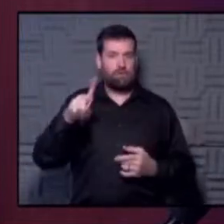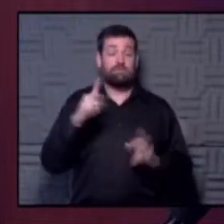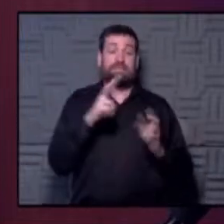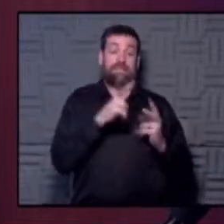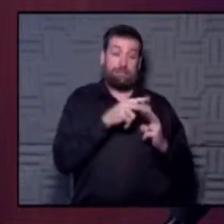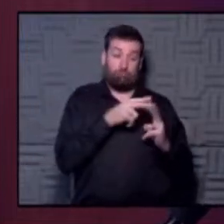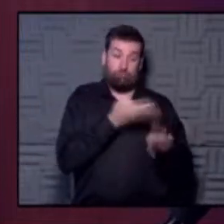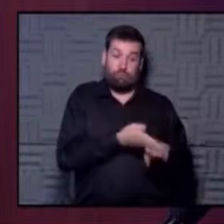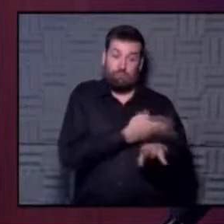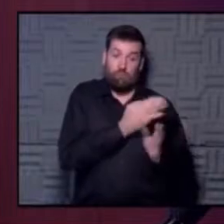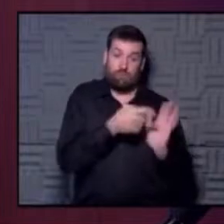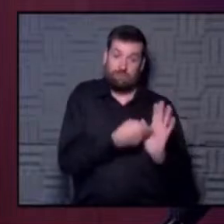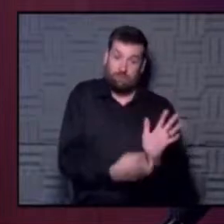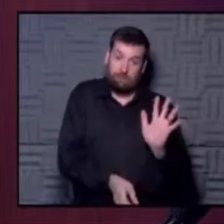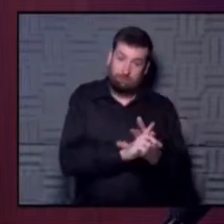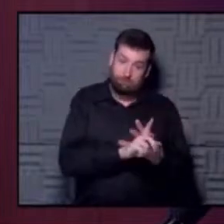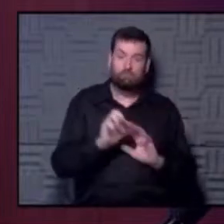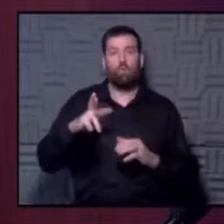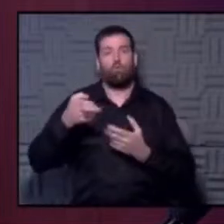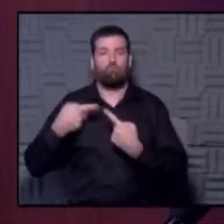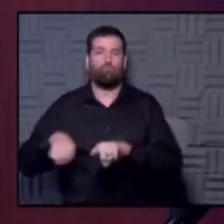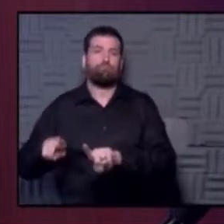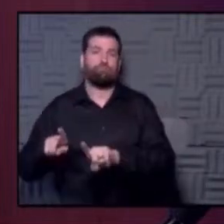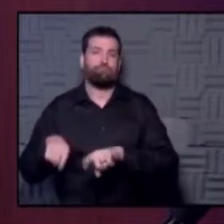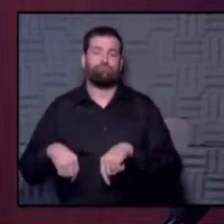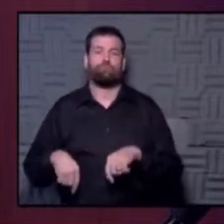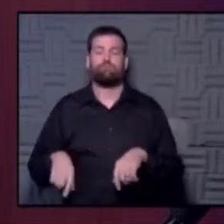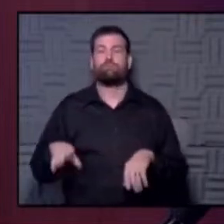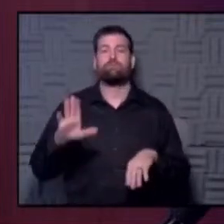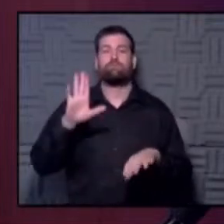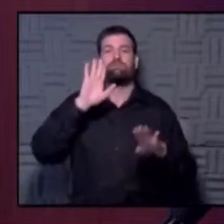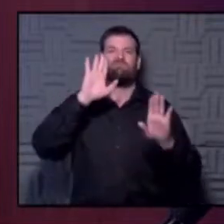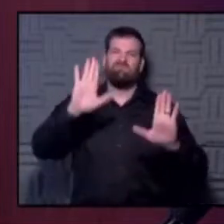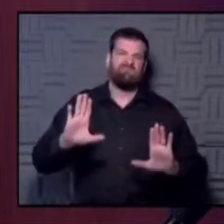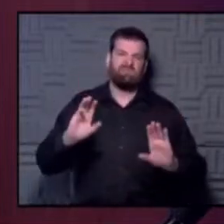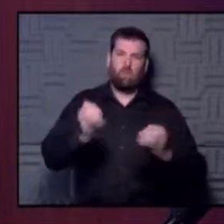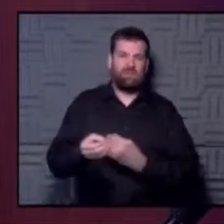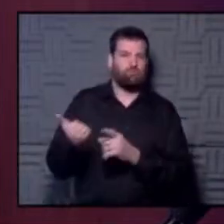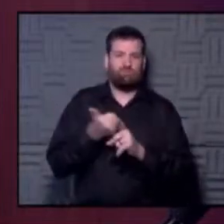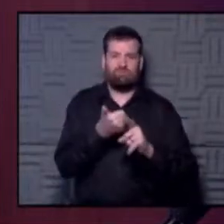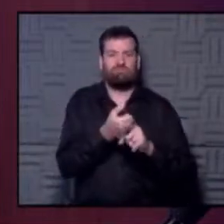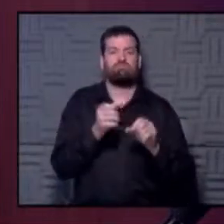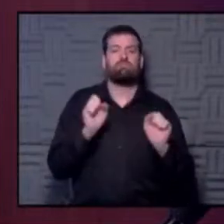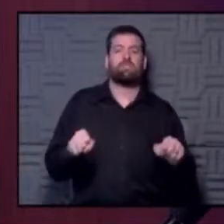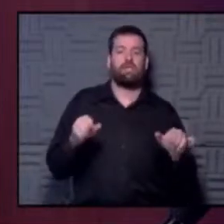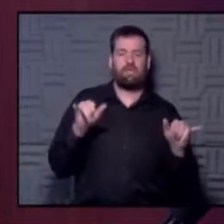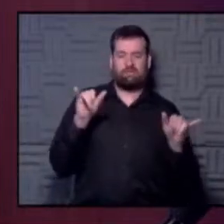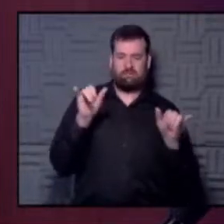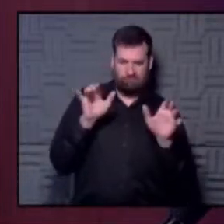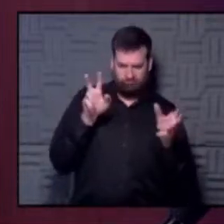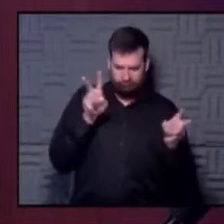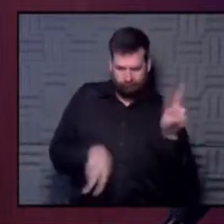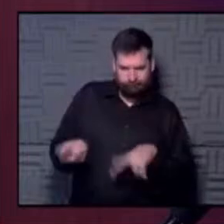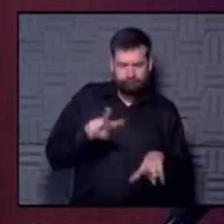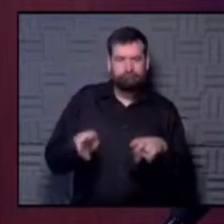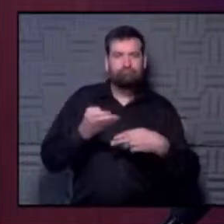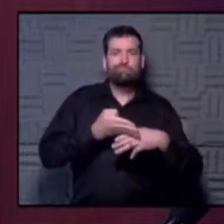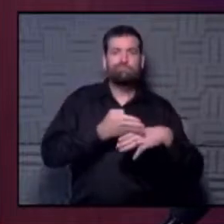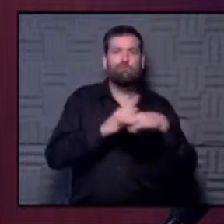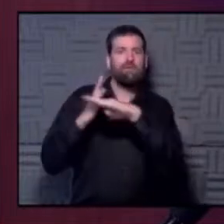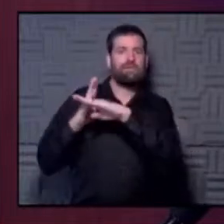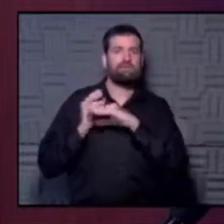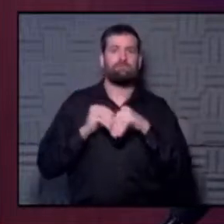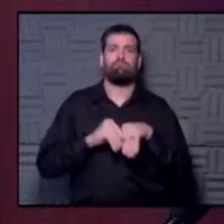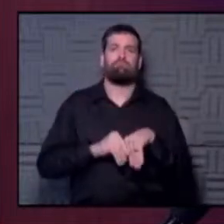their symptoms occur. So it's a great way for organizations to help scale their ability to prevent